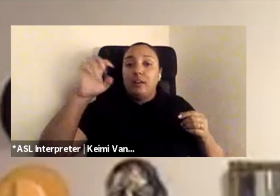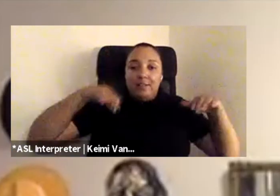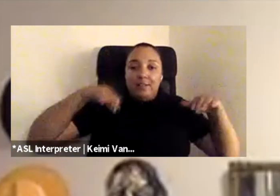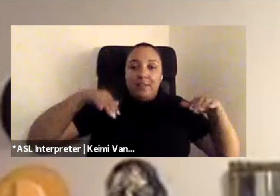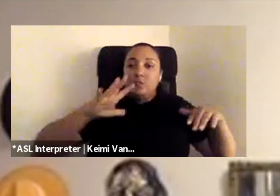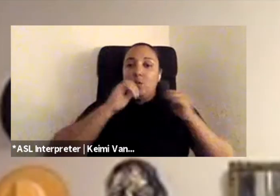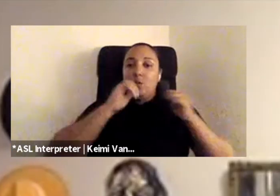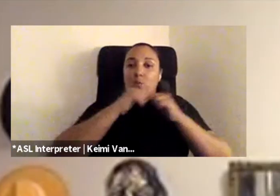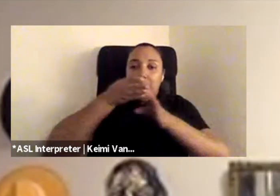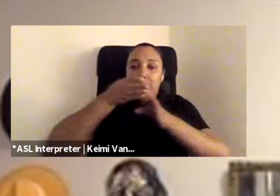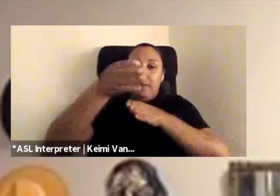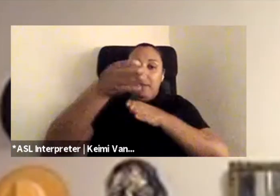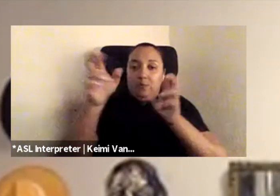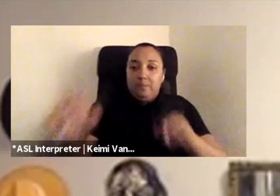freeze?